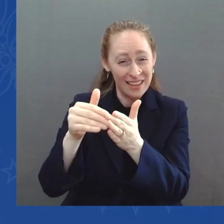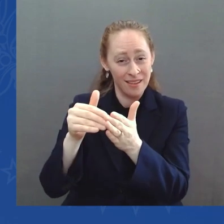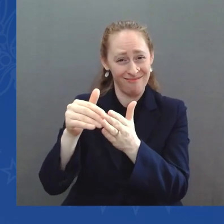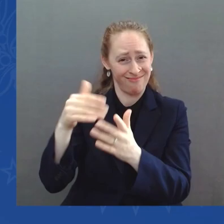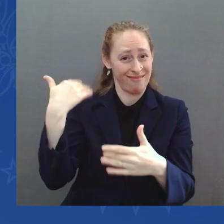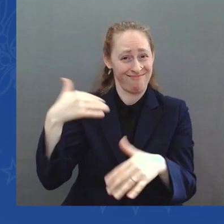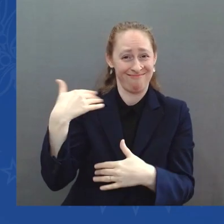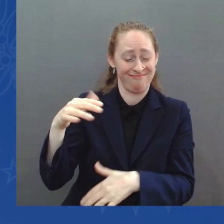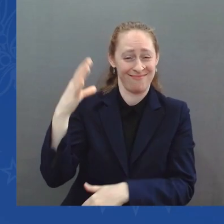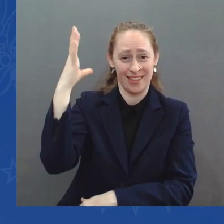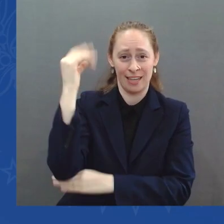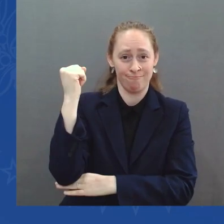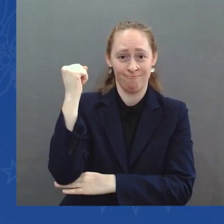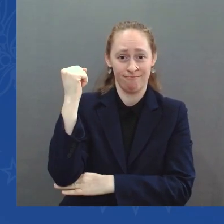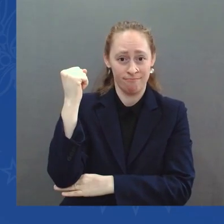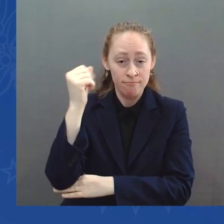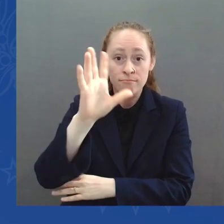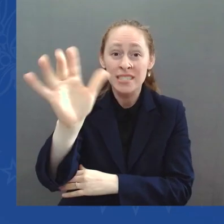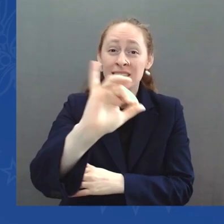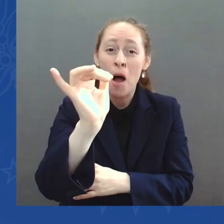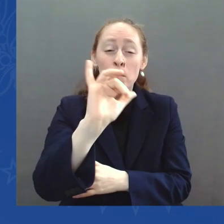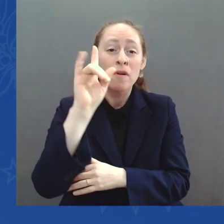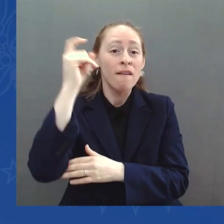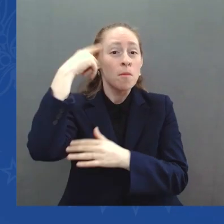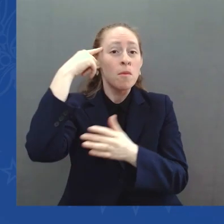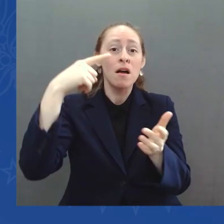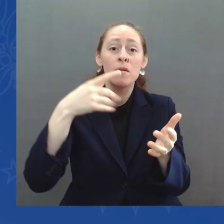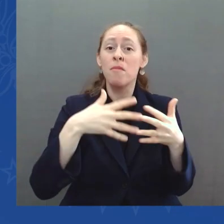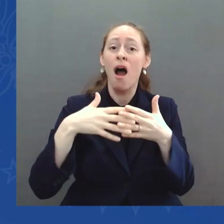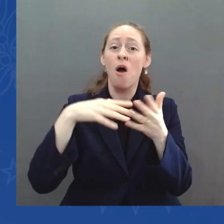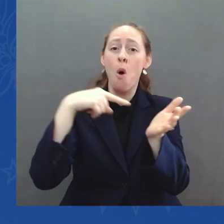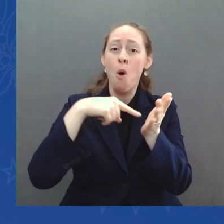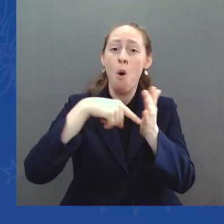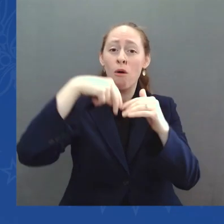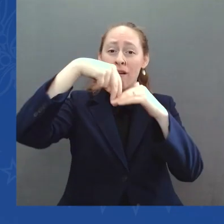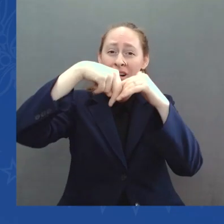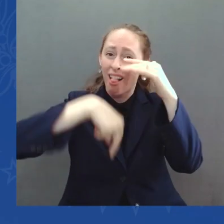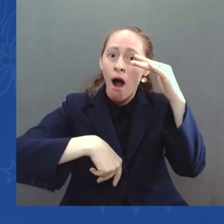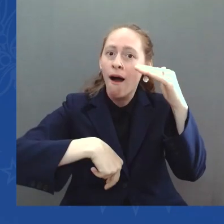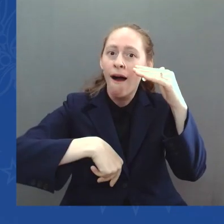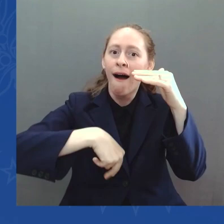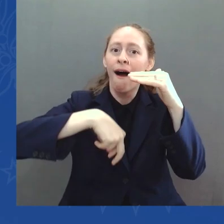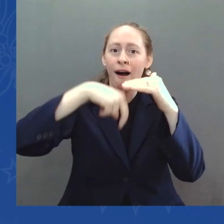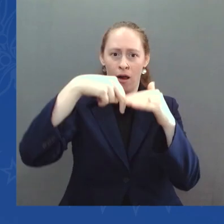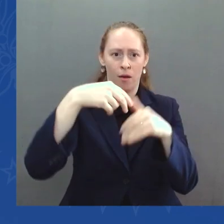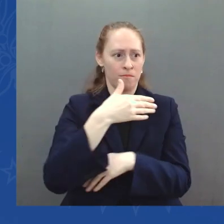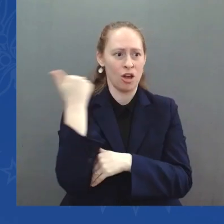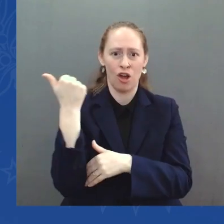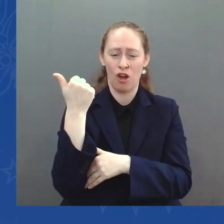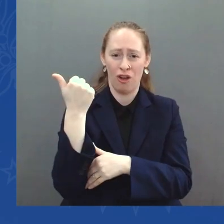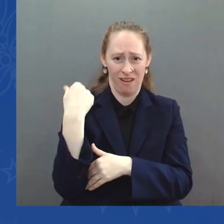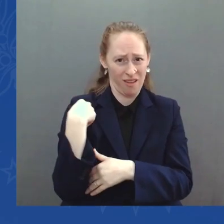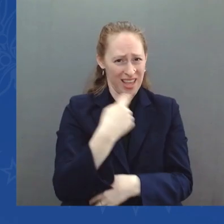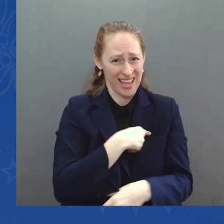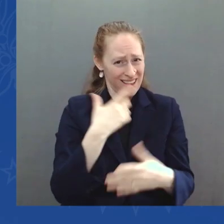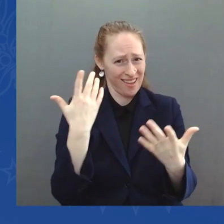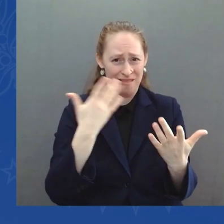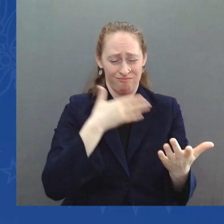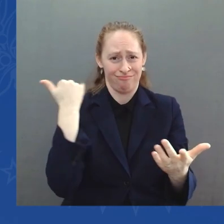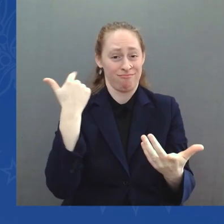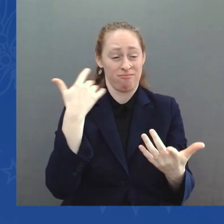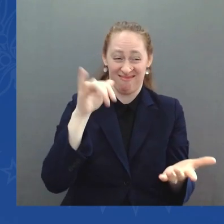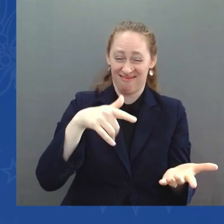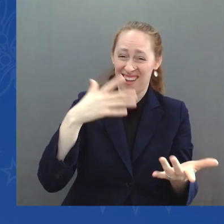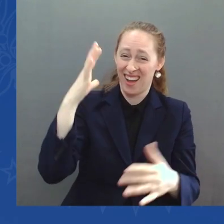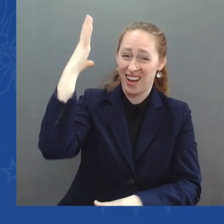in American history. Say that again, the largest one-year deficit reduction in American history. But none of